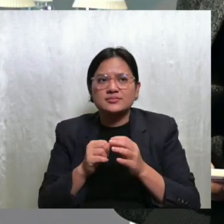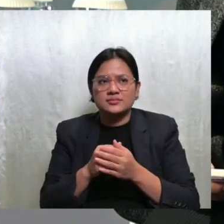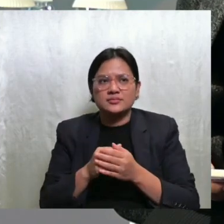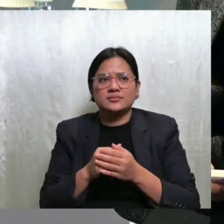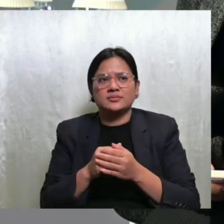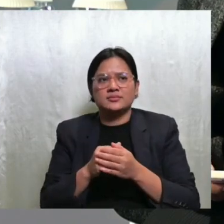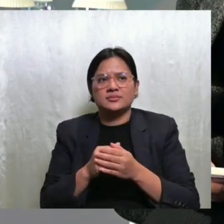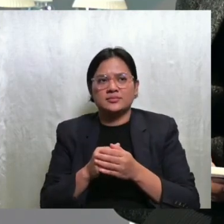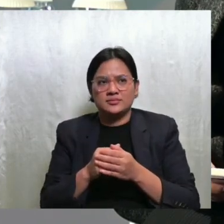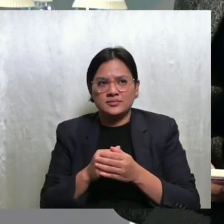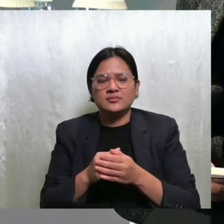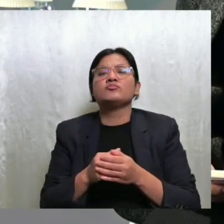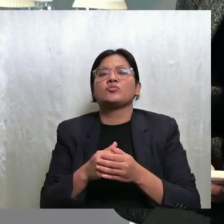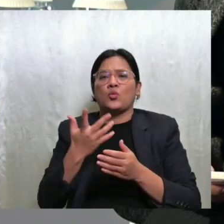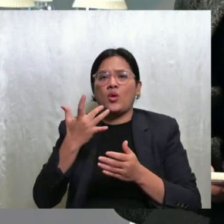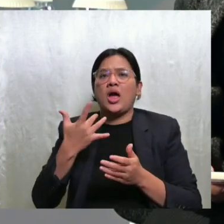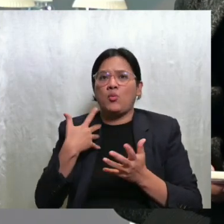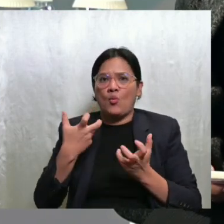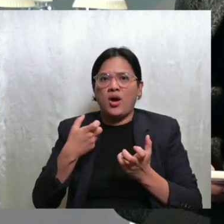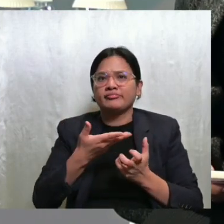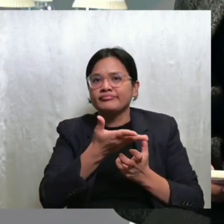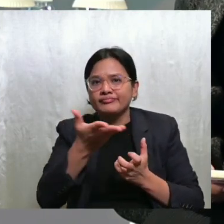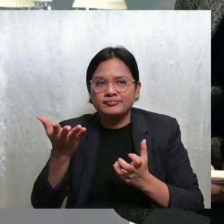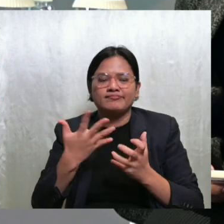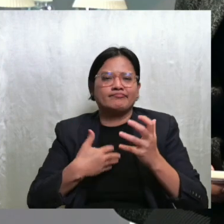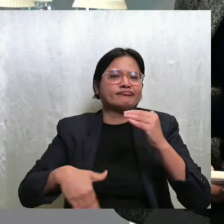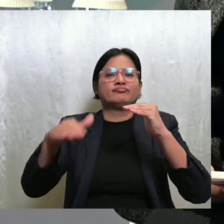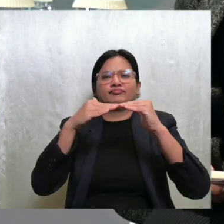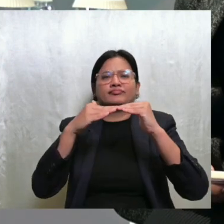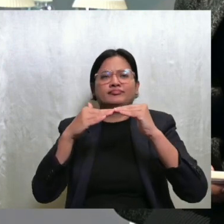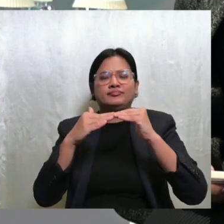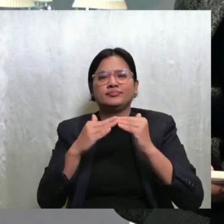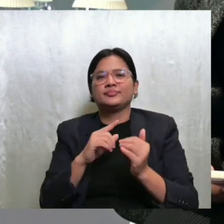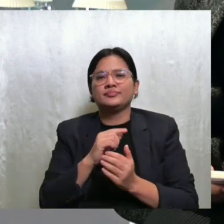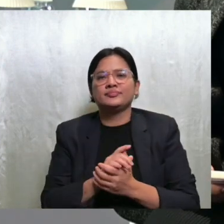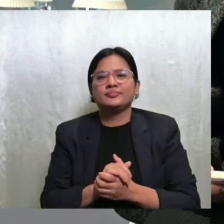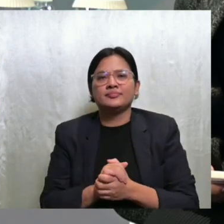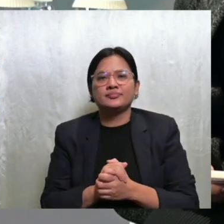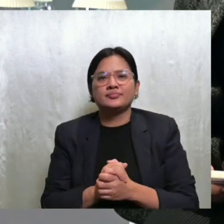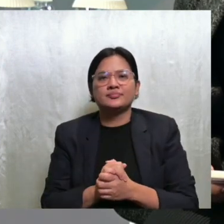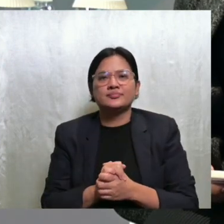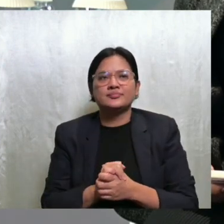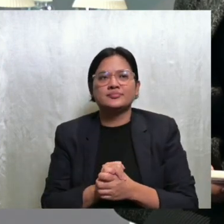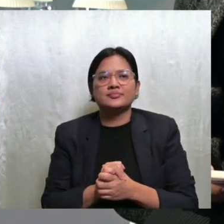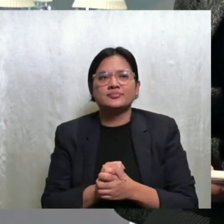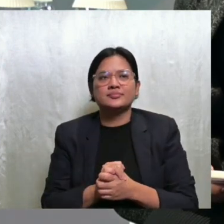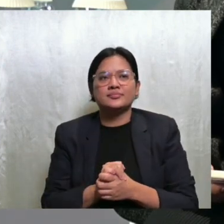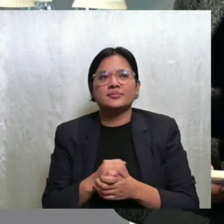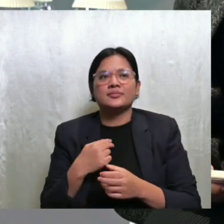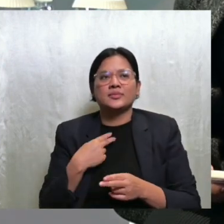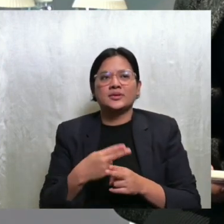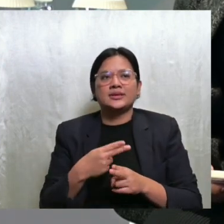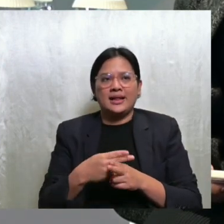Hello, everyone. Assalamu alaikum. This is Umair Ali, and I'm really excited to be